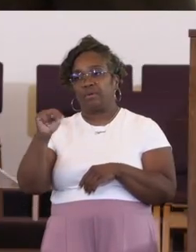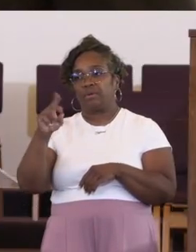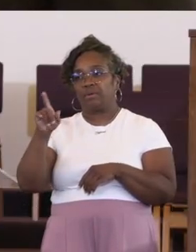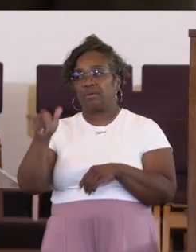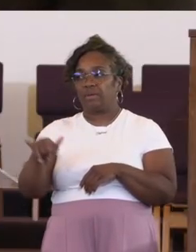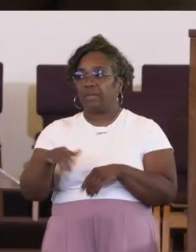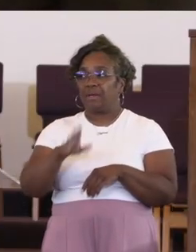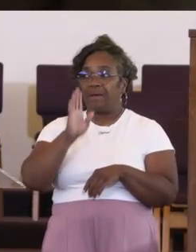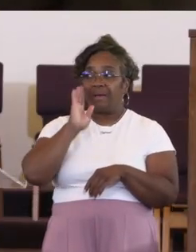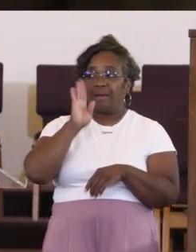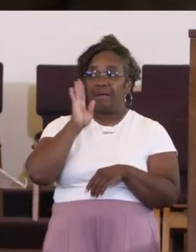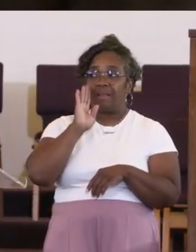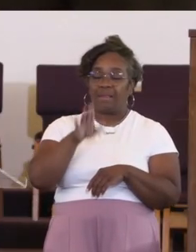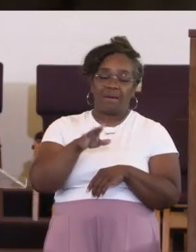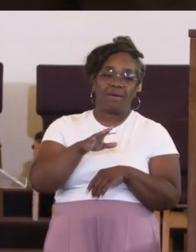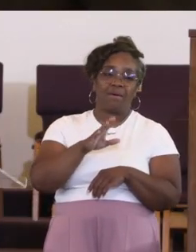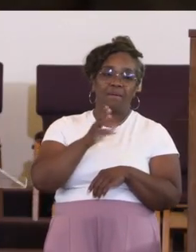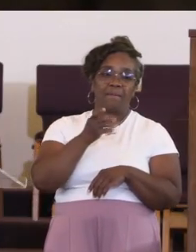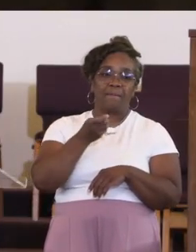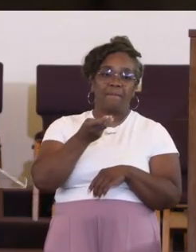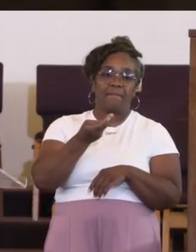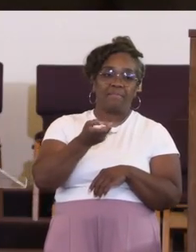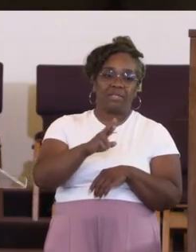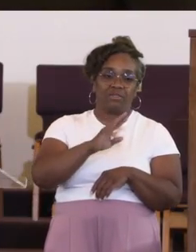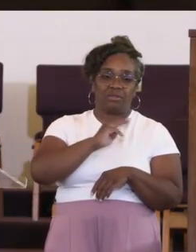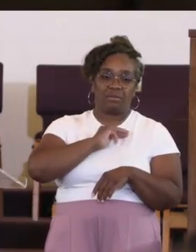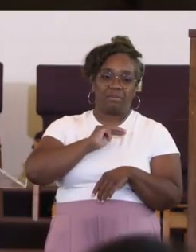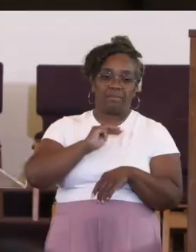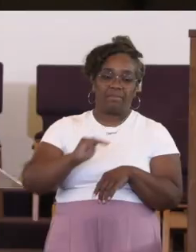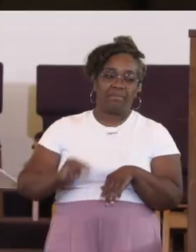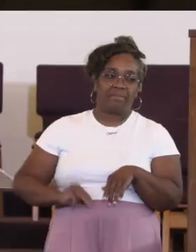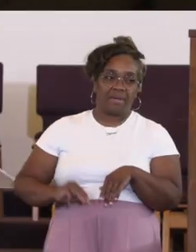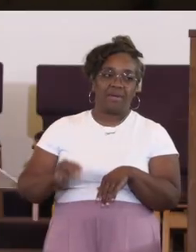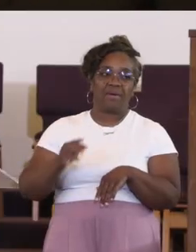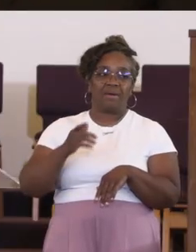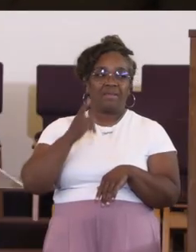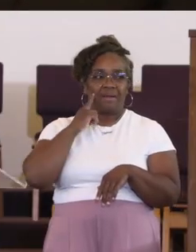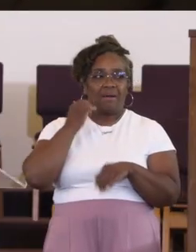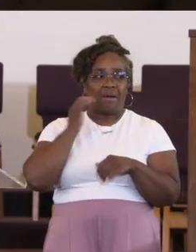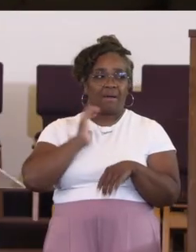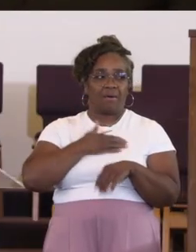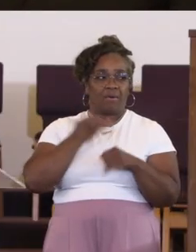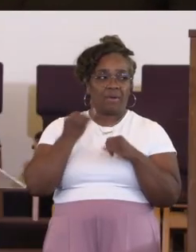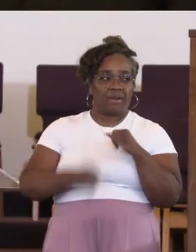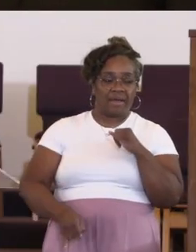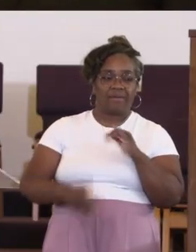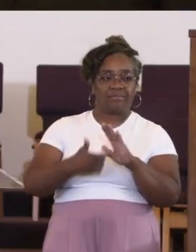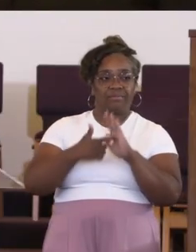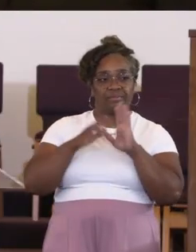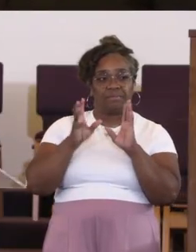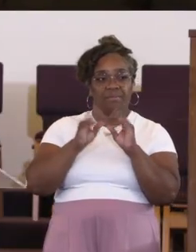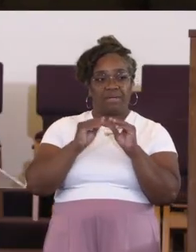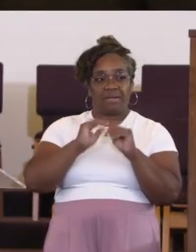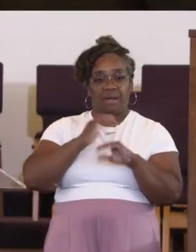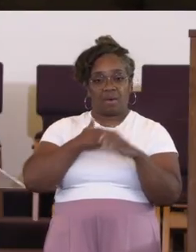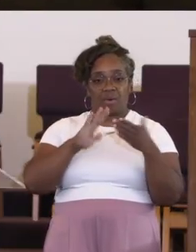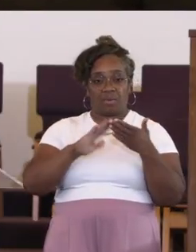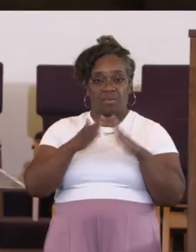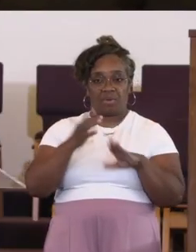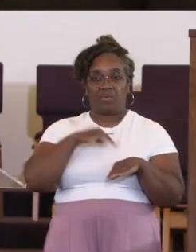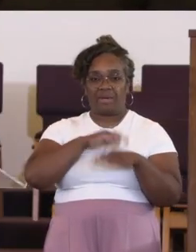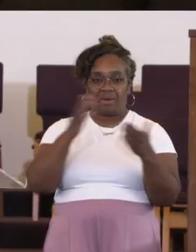be our last mandated meeting in our community, but we are here. And I want to say to you, you know we have this